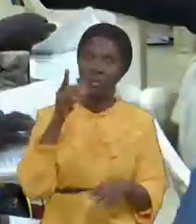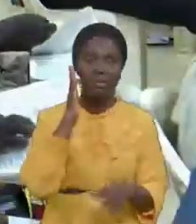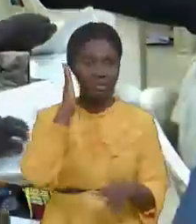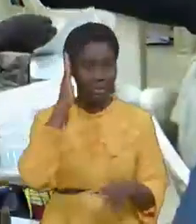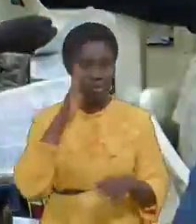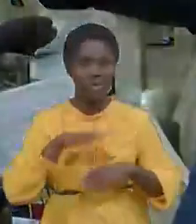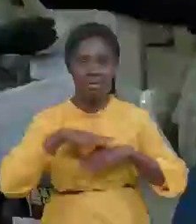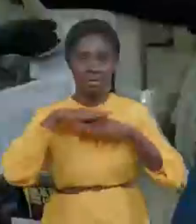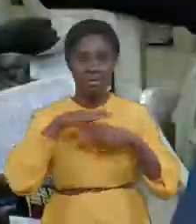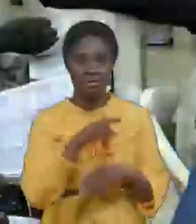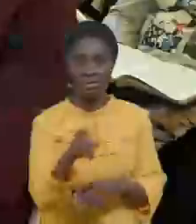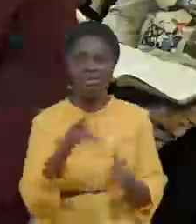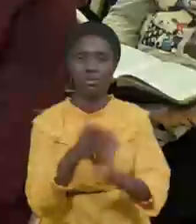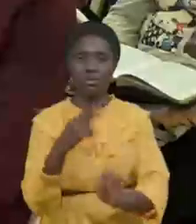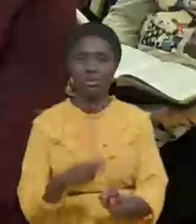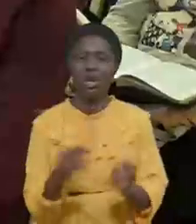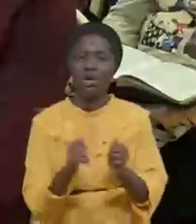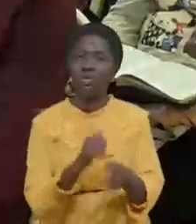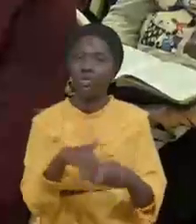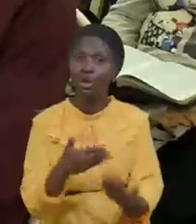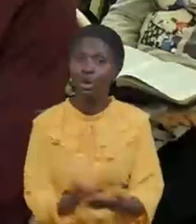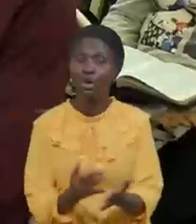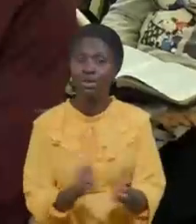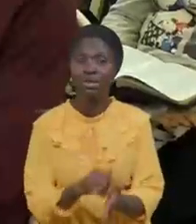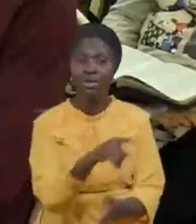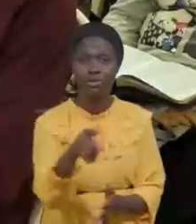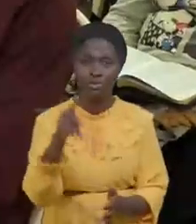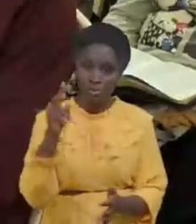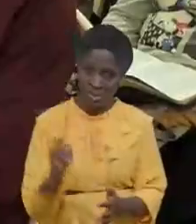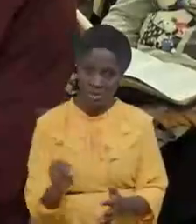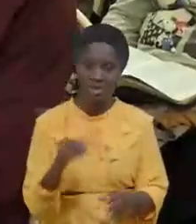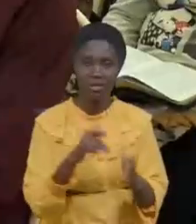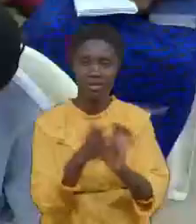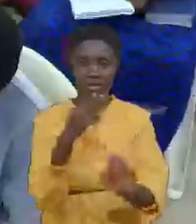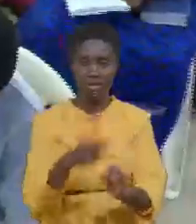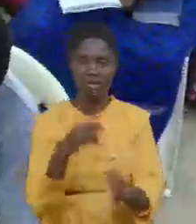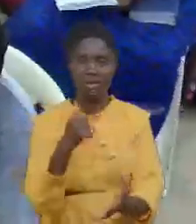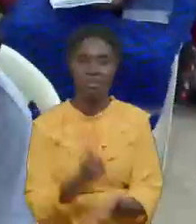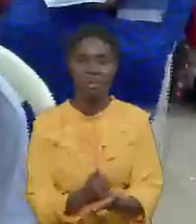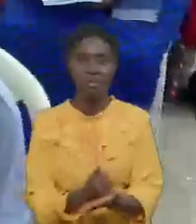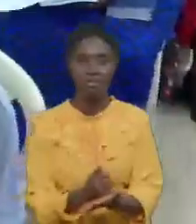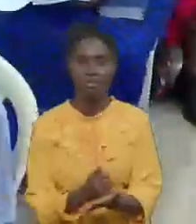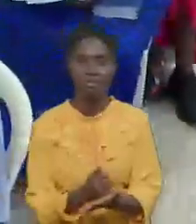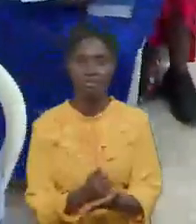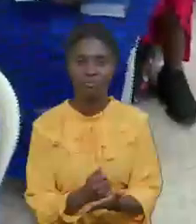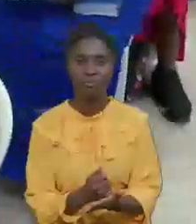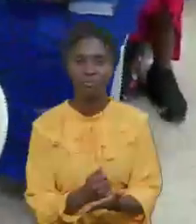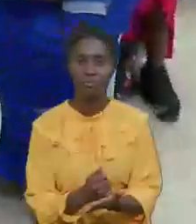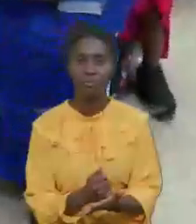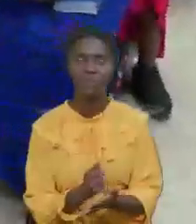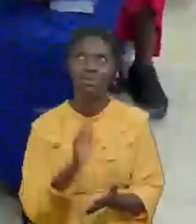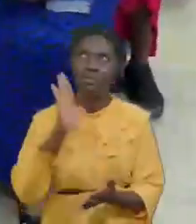you with all that you need in Jesus' name. Thy